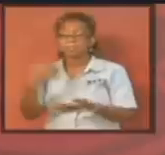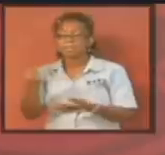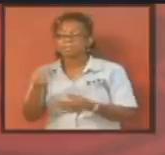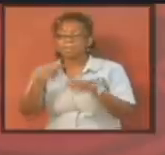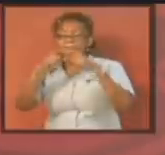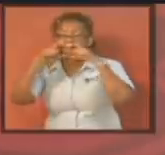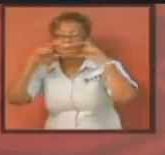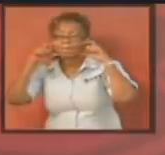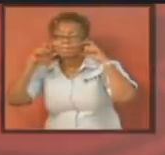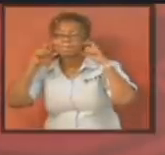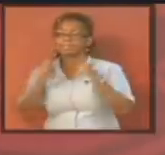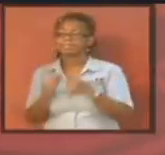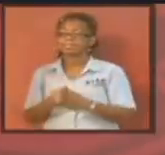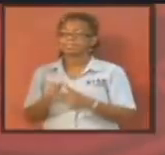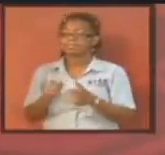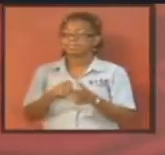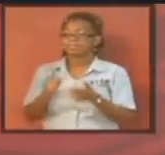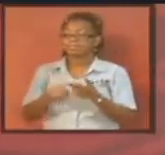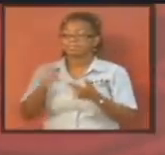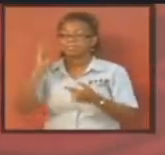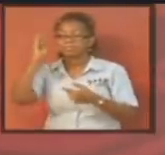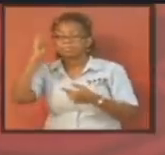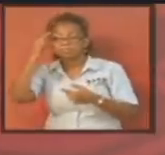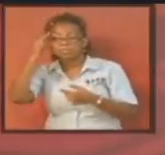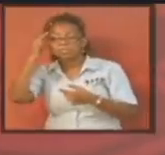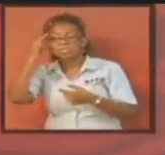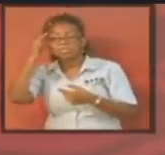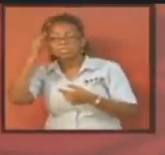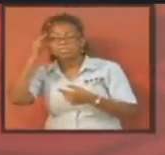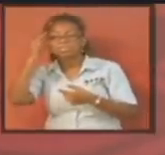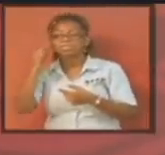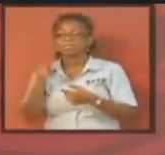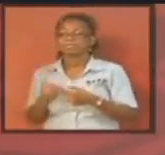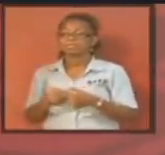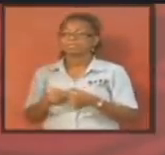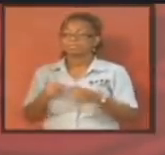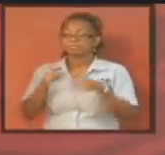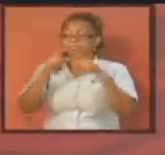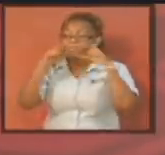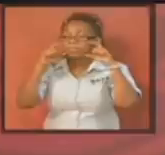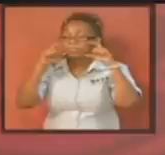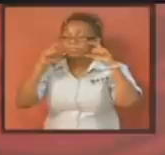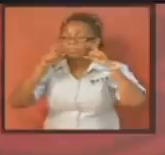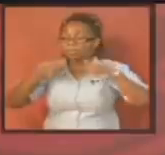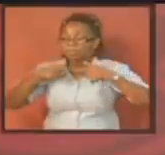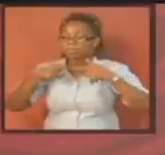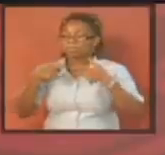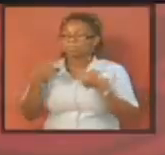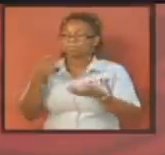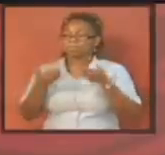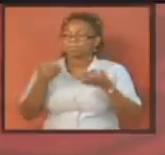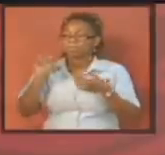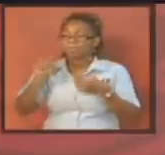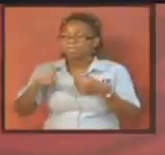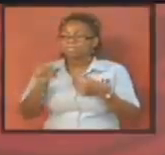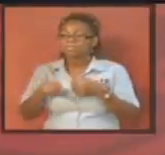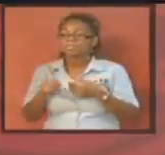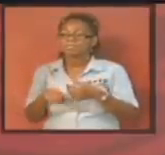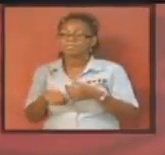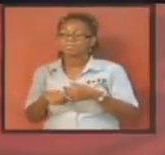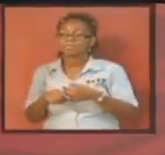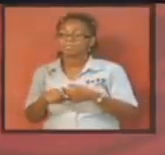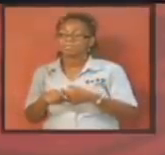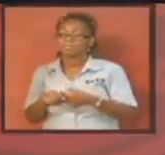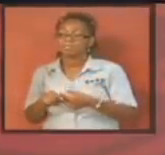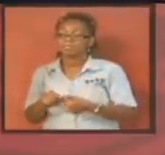put it on, you realize, you know, it's hanging. It keeps sliding down. You need to make adjustments, maybe tighten up the loops and so that you never have